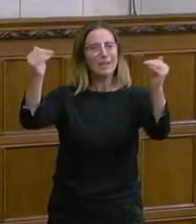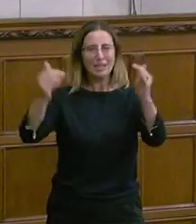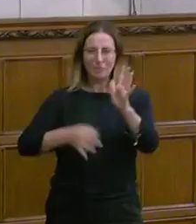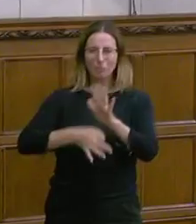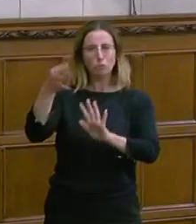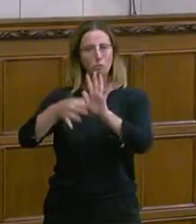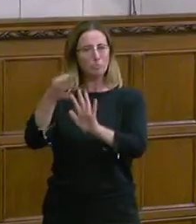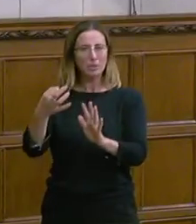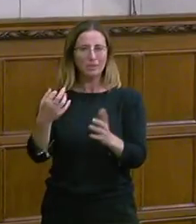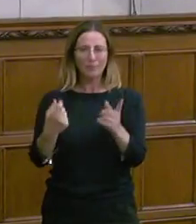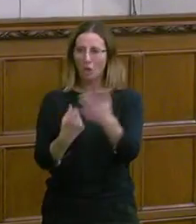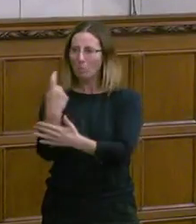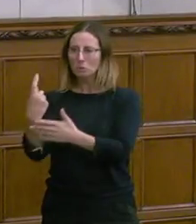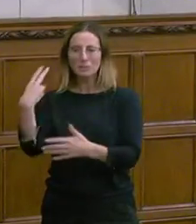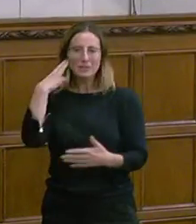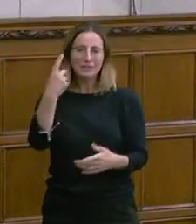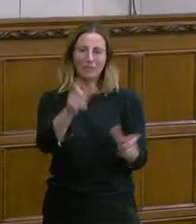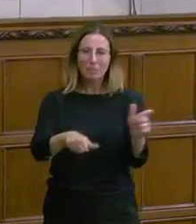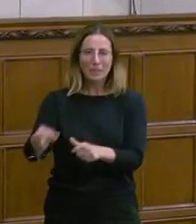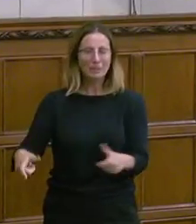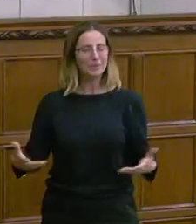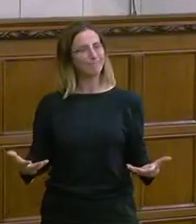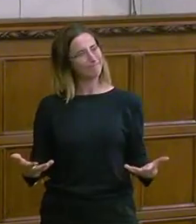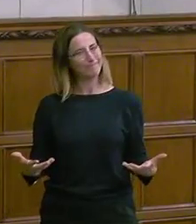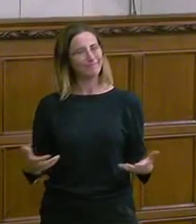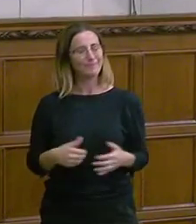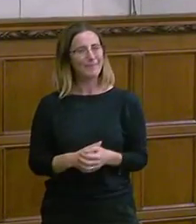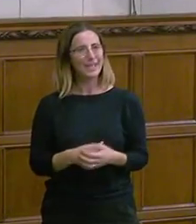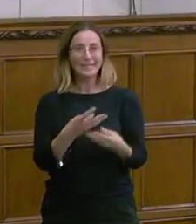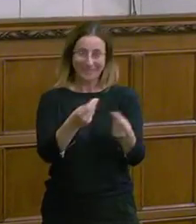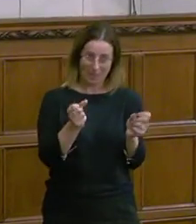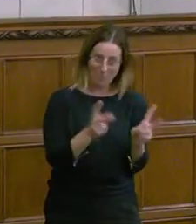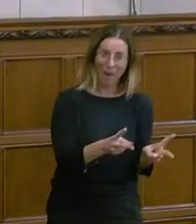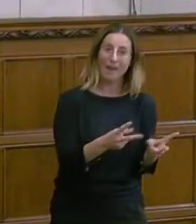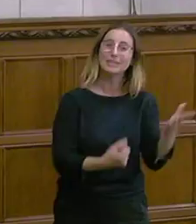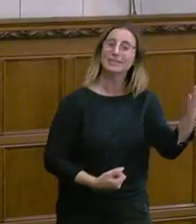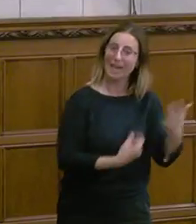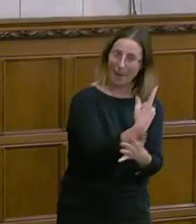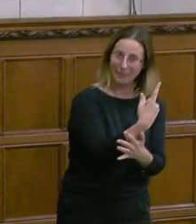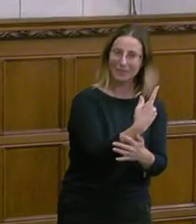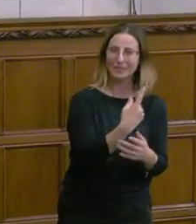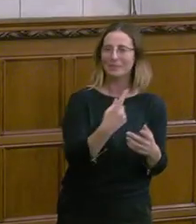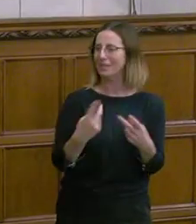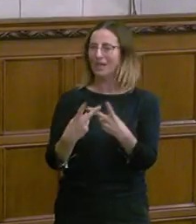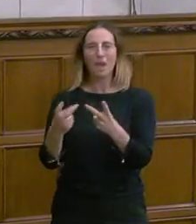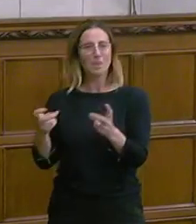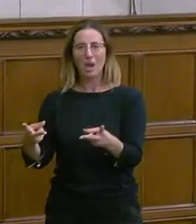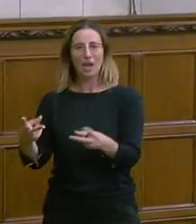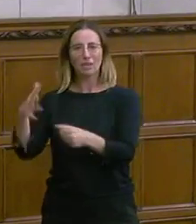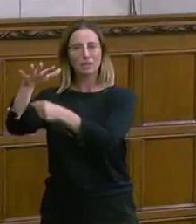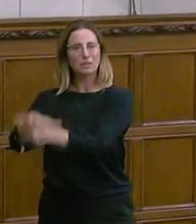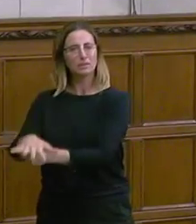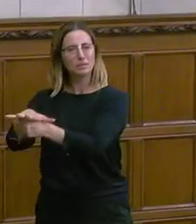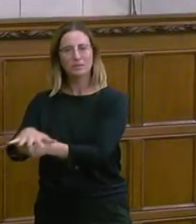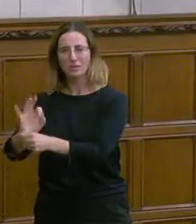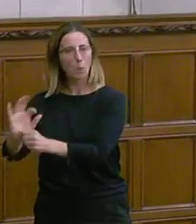people. And in some ways that's happened. In other ways, there's almost no advance at all. What I mean by that when